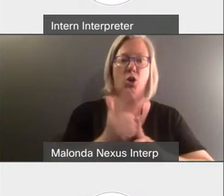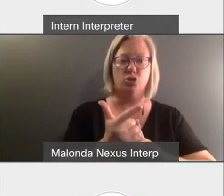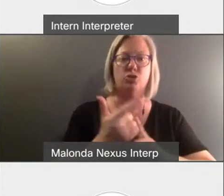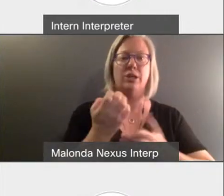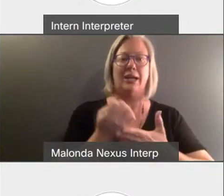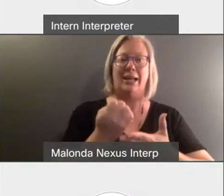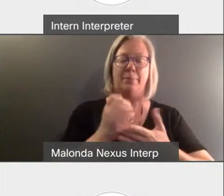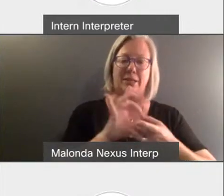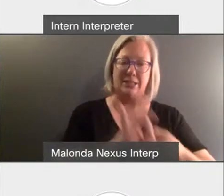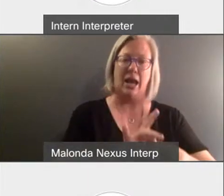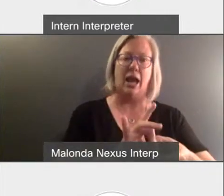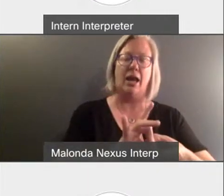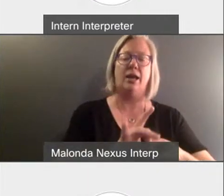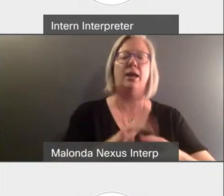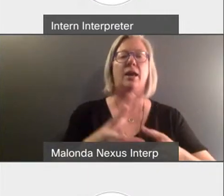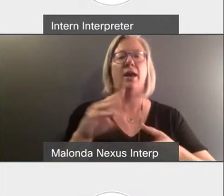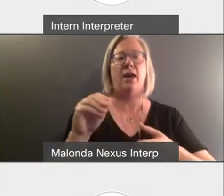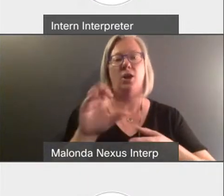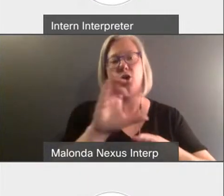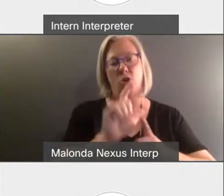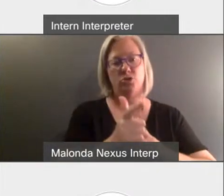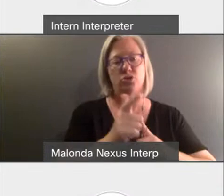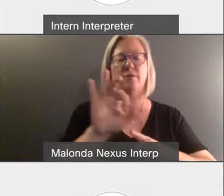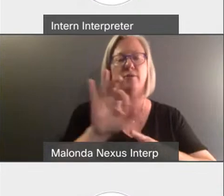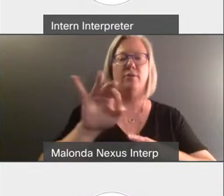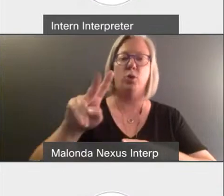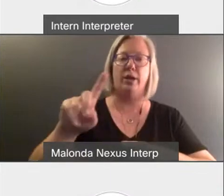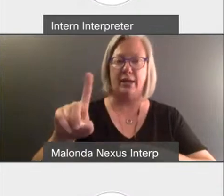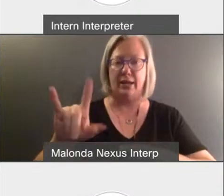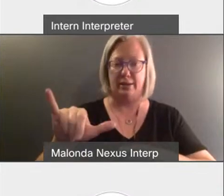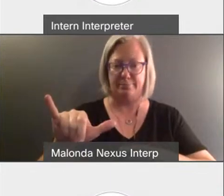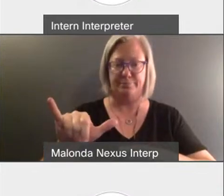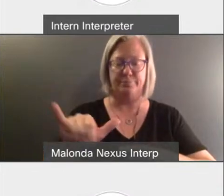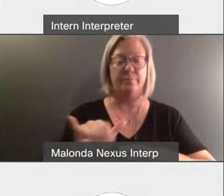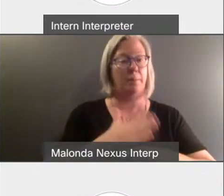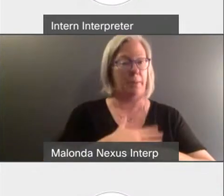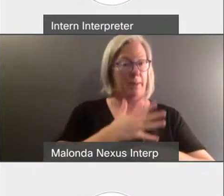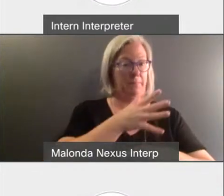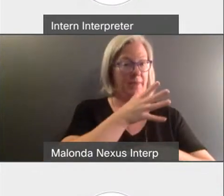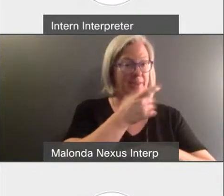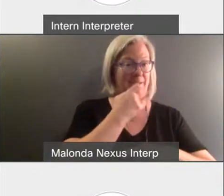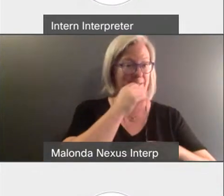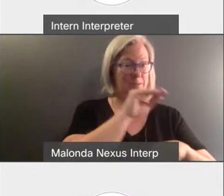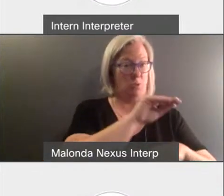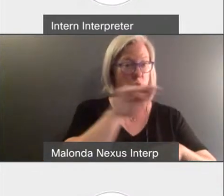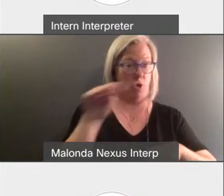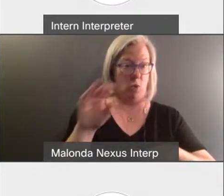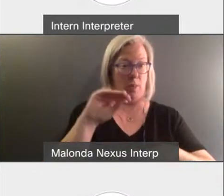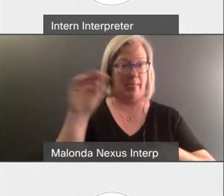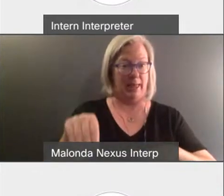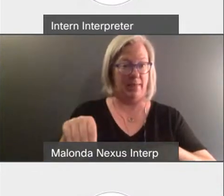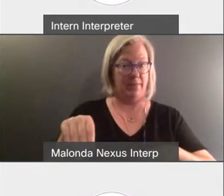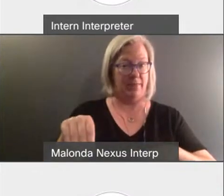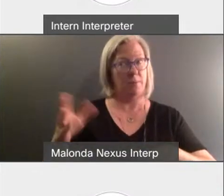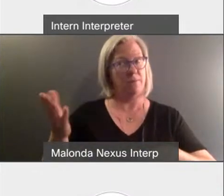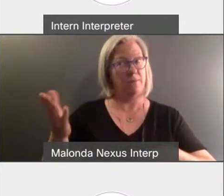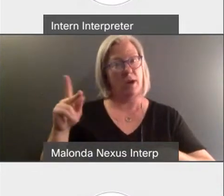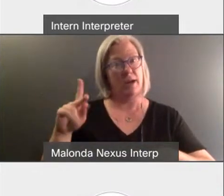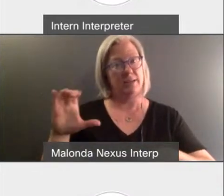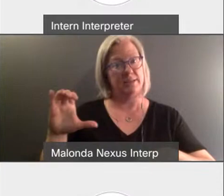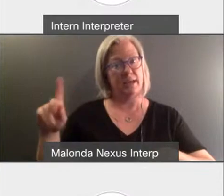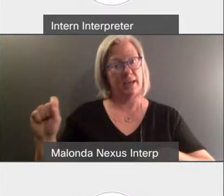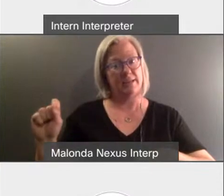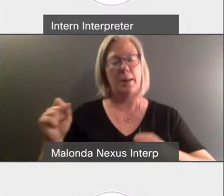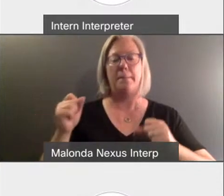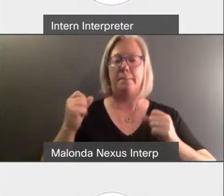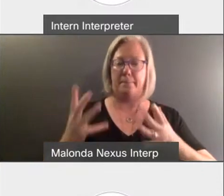close associations across the county line. For example, my mother recently moved to Olathe from Kansas City, Kansas. Much of my family lives